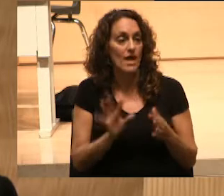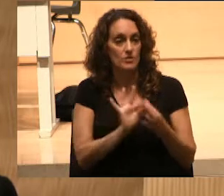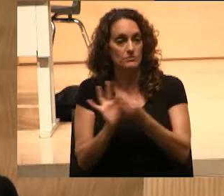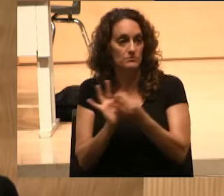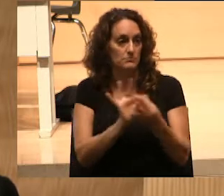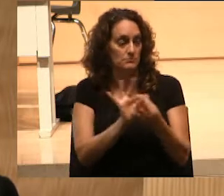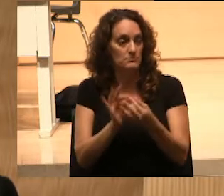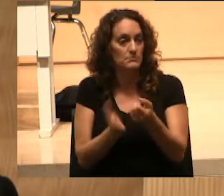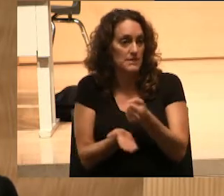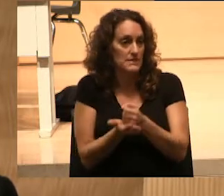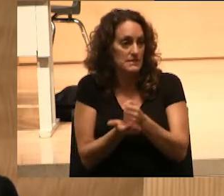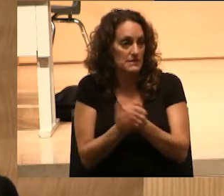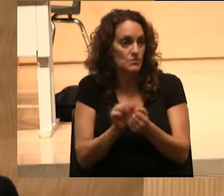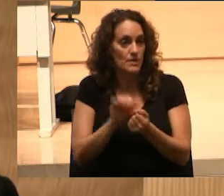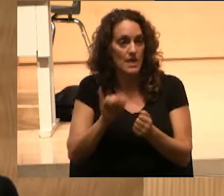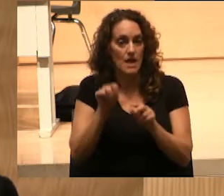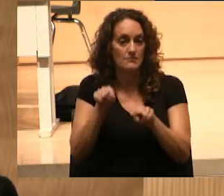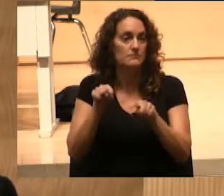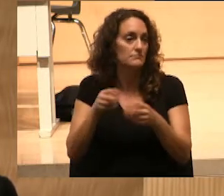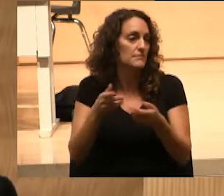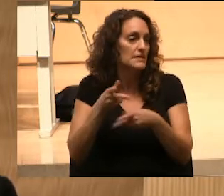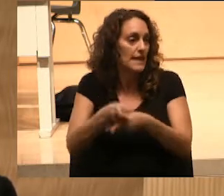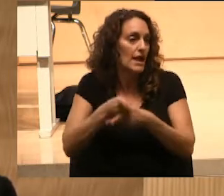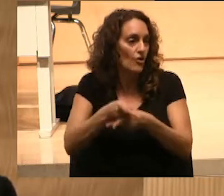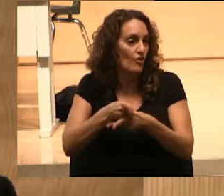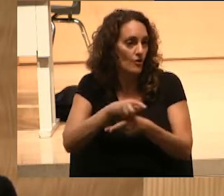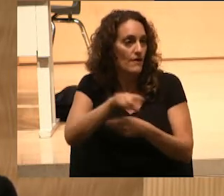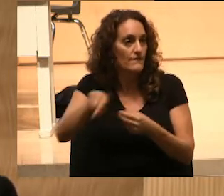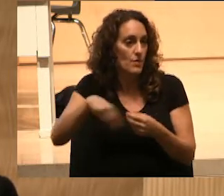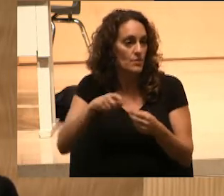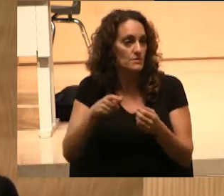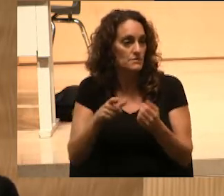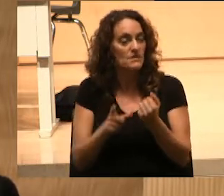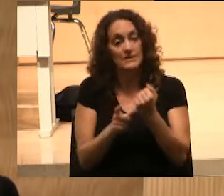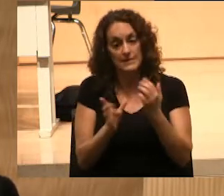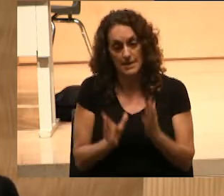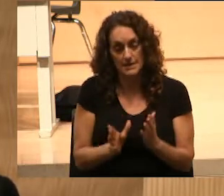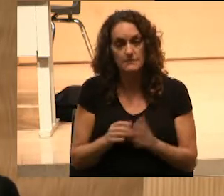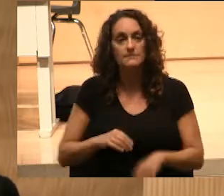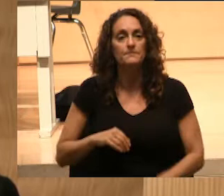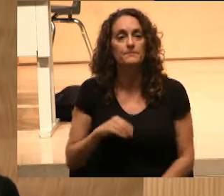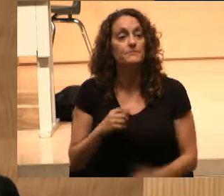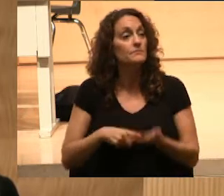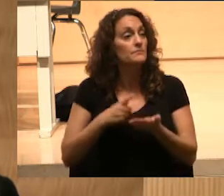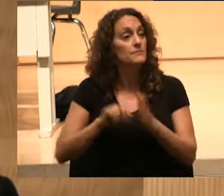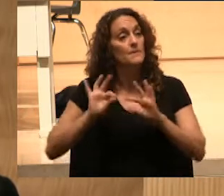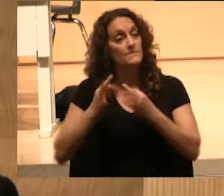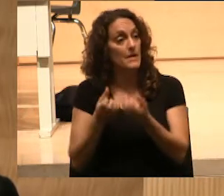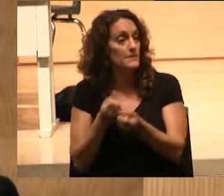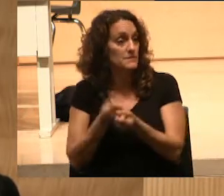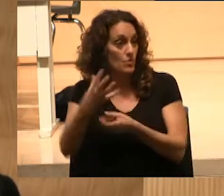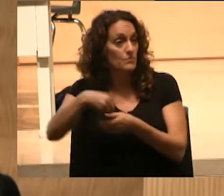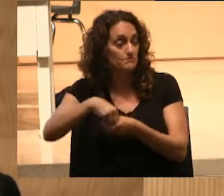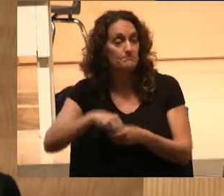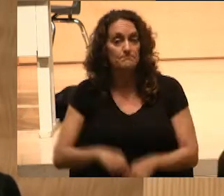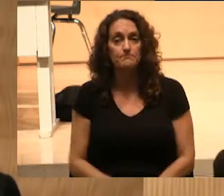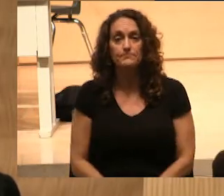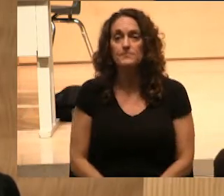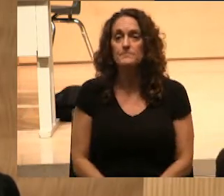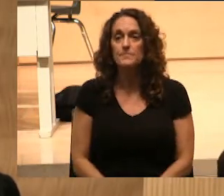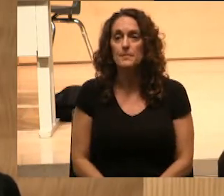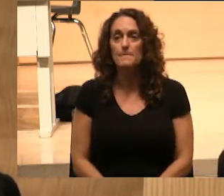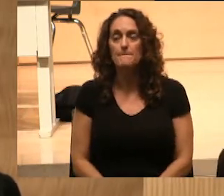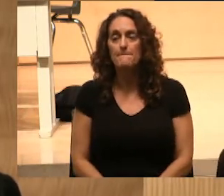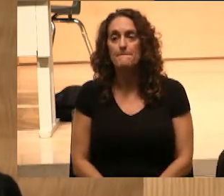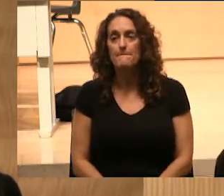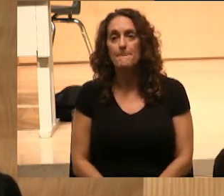sometimes, assist with the care of the tenants, and sometimes family support also.